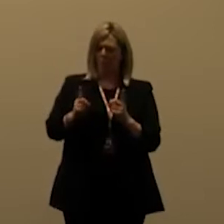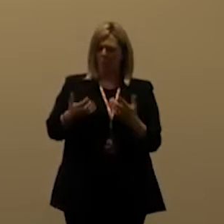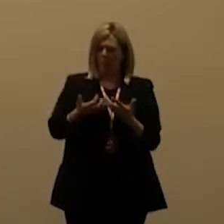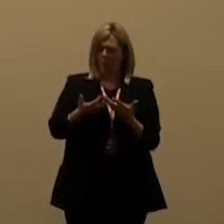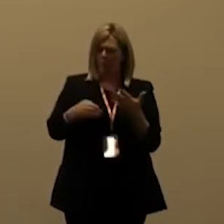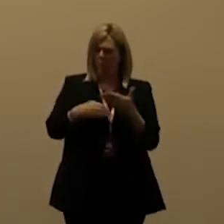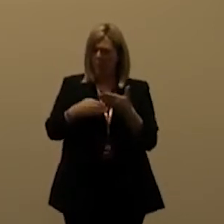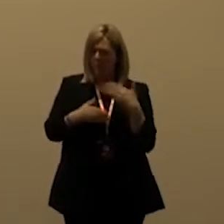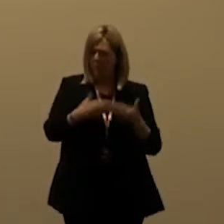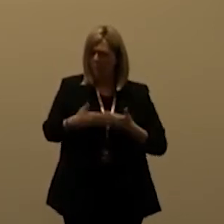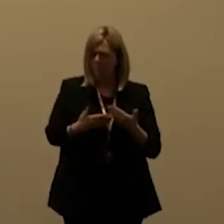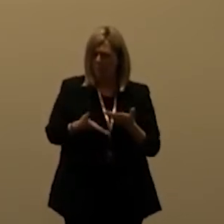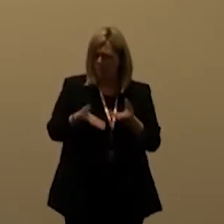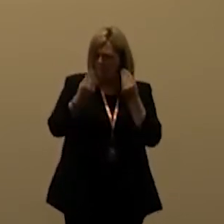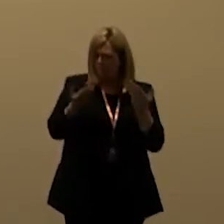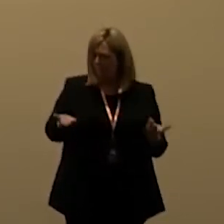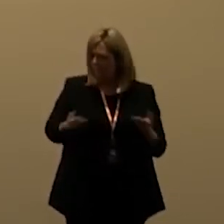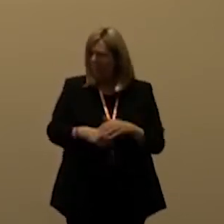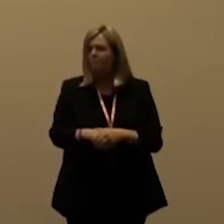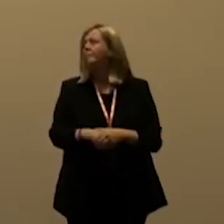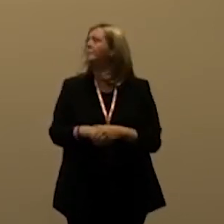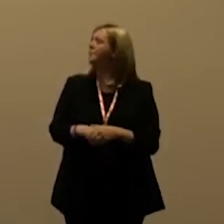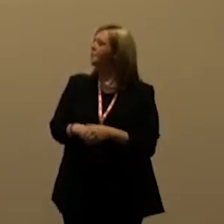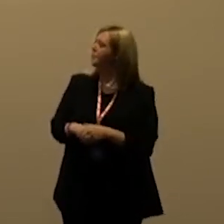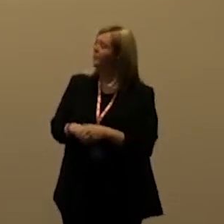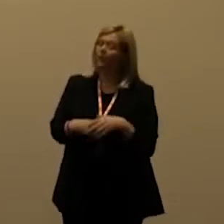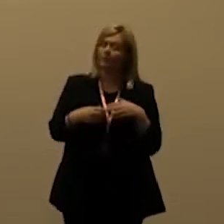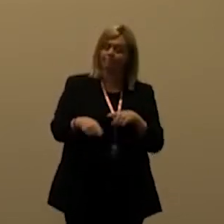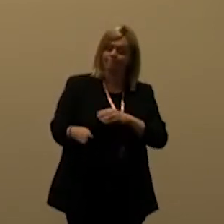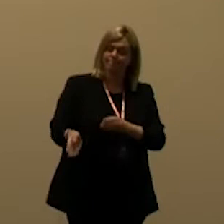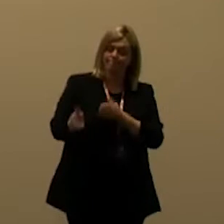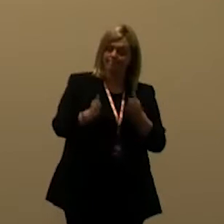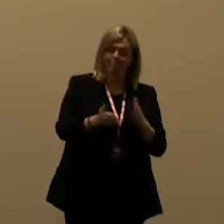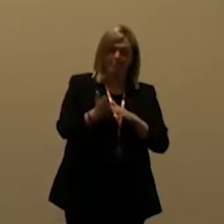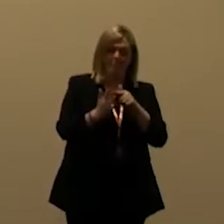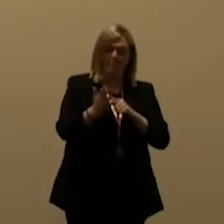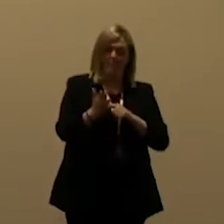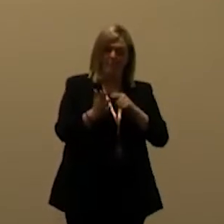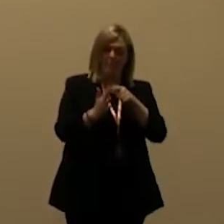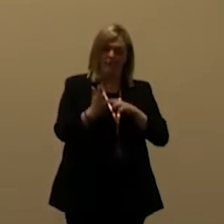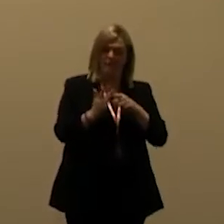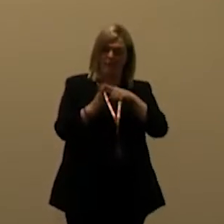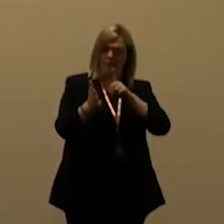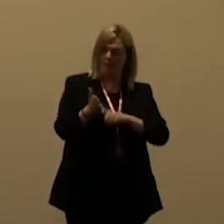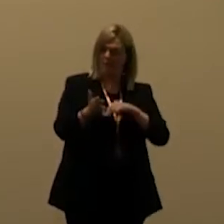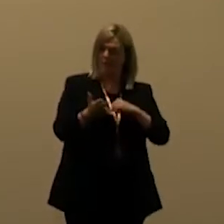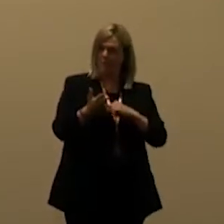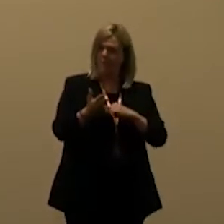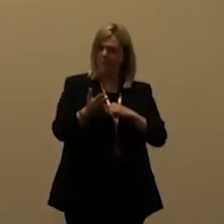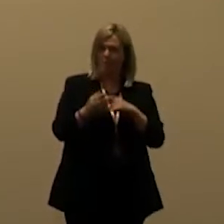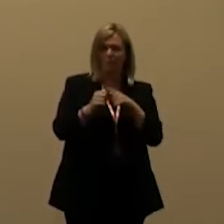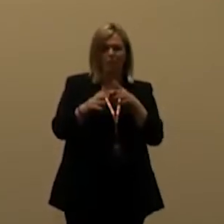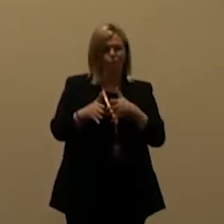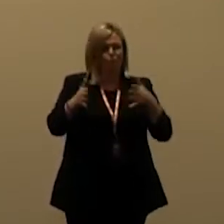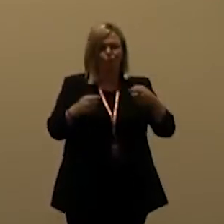work and learn together. And then we have millennials. So we are now, as we saw in the room with the show of hands, actually making up the largest